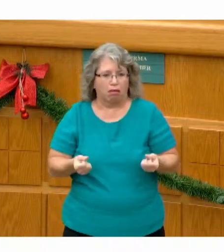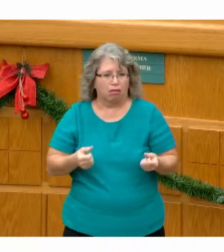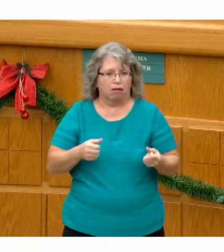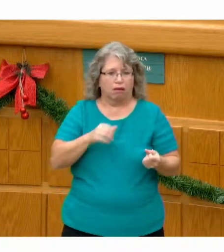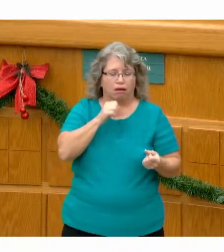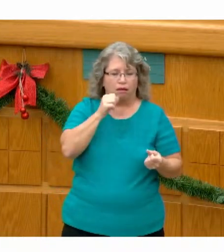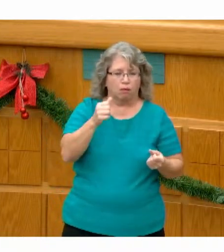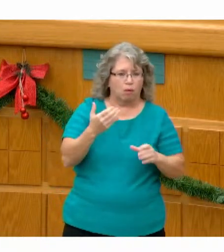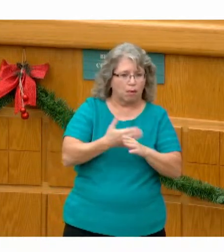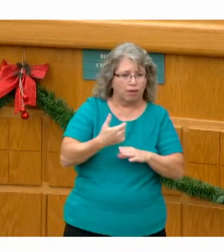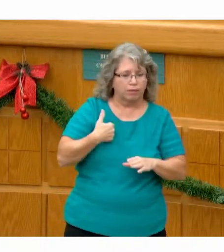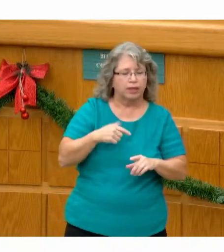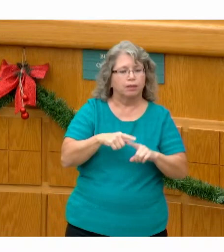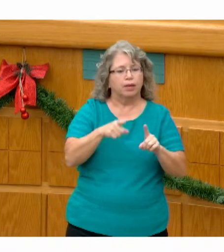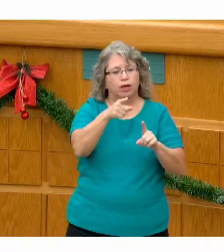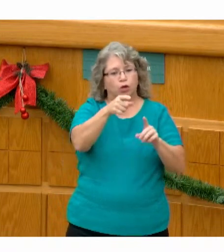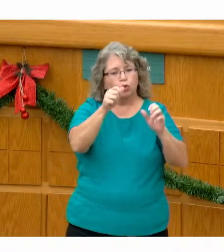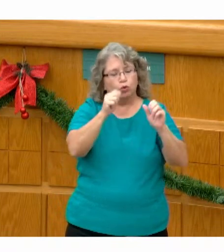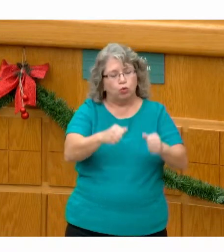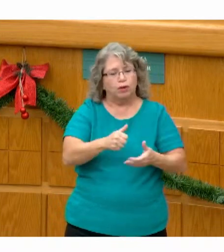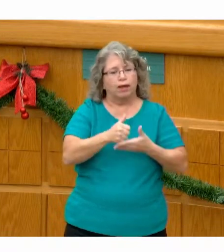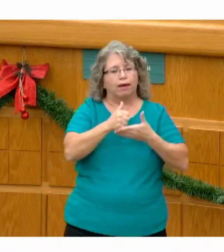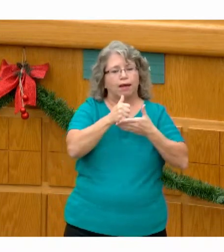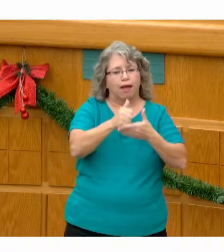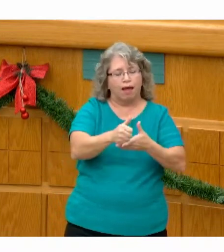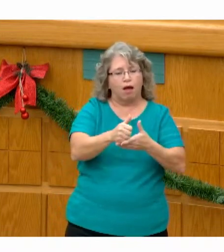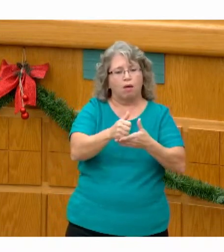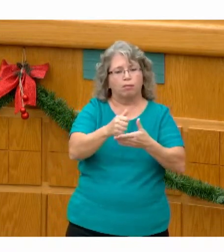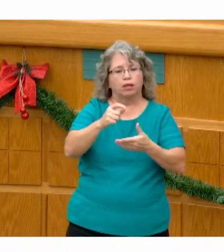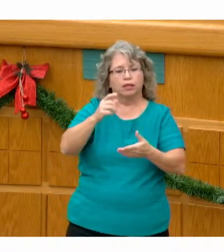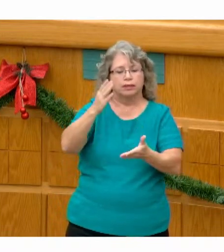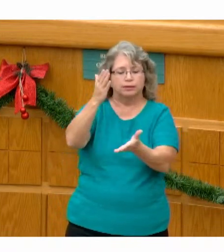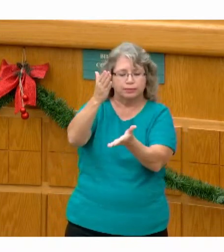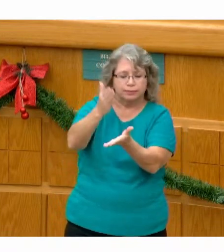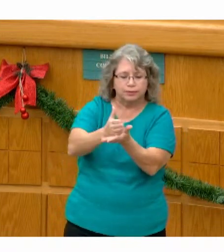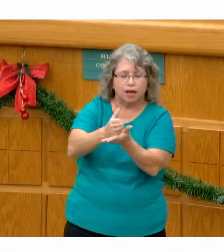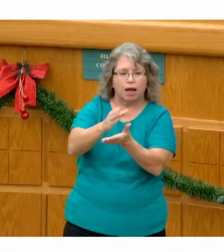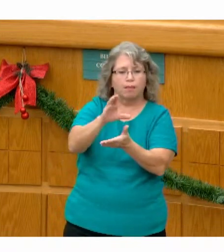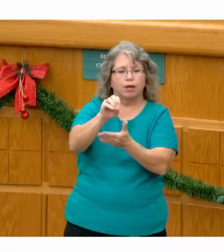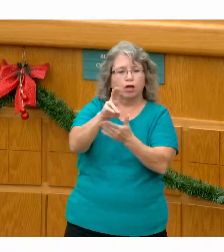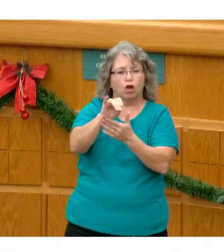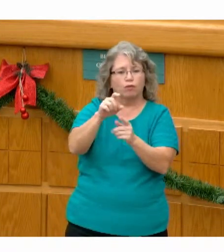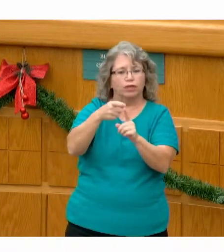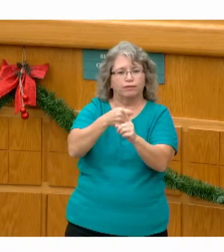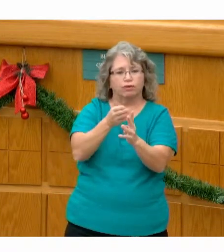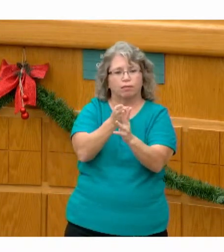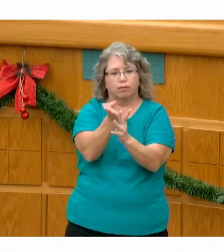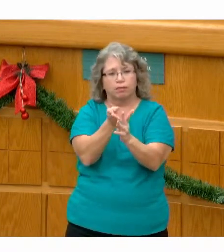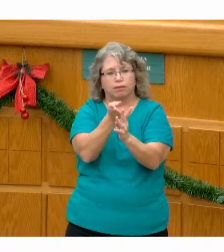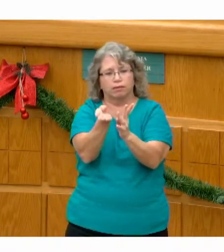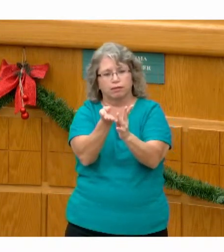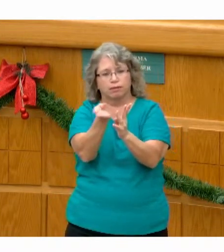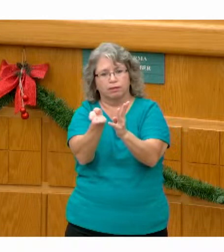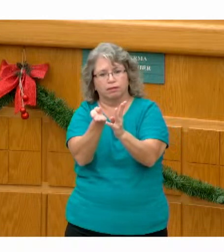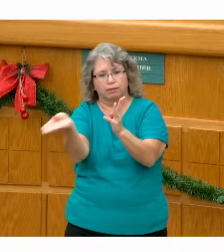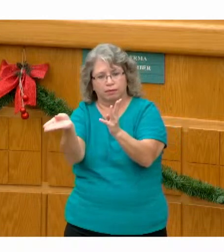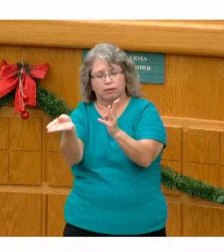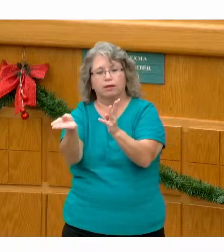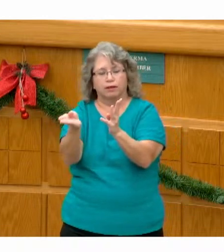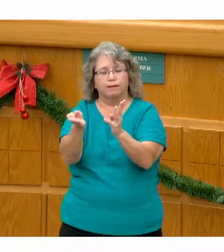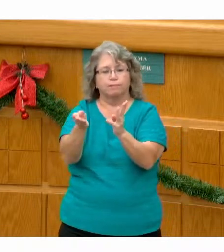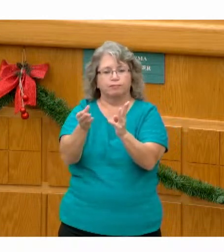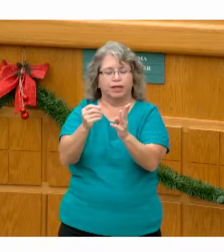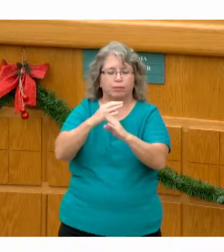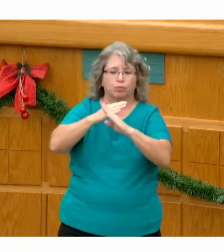stop the evolution of COVID by masking up and doing all these things to prevent its spread and stop it from